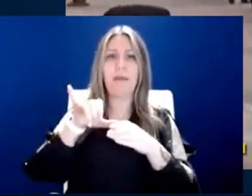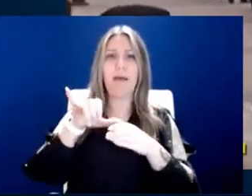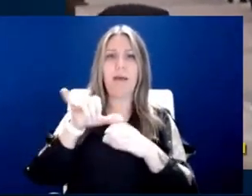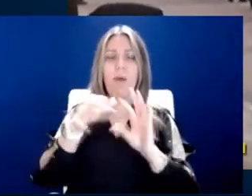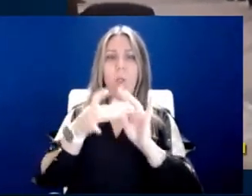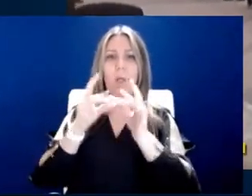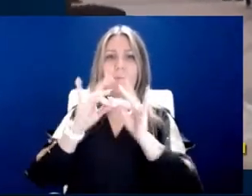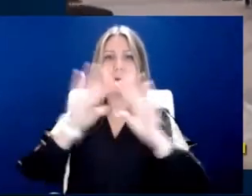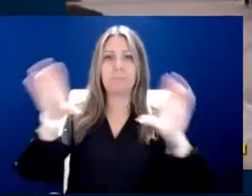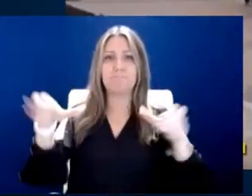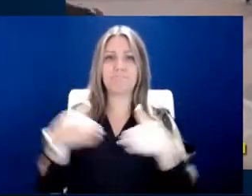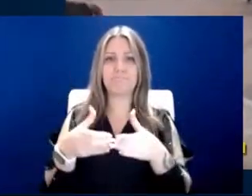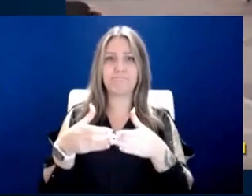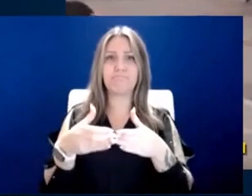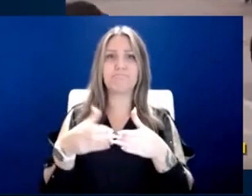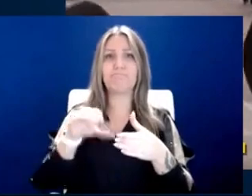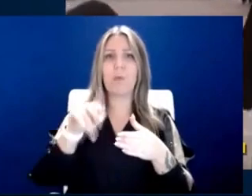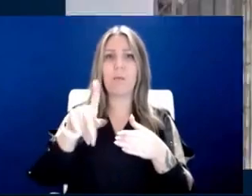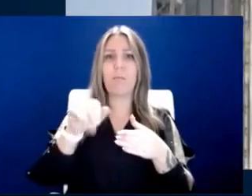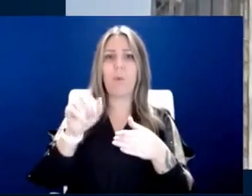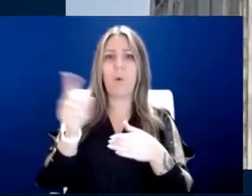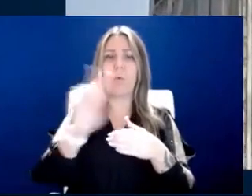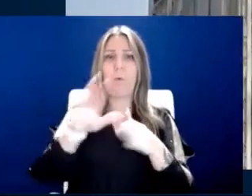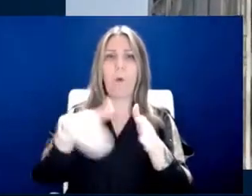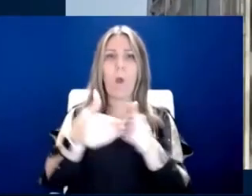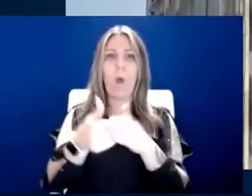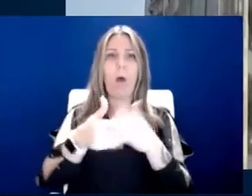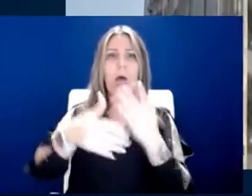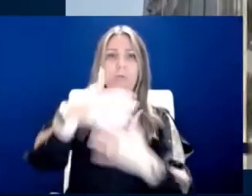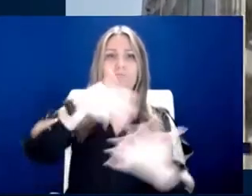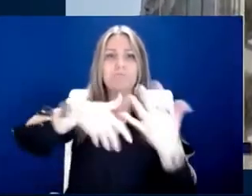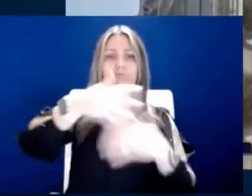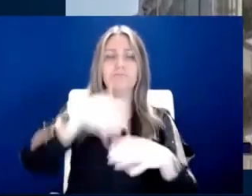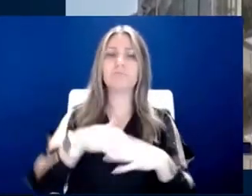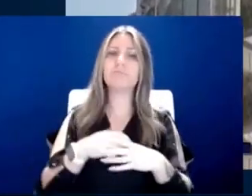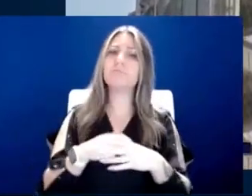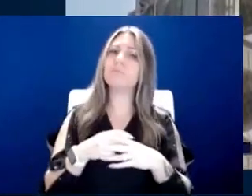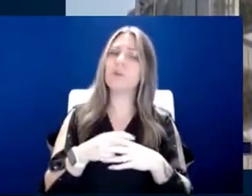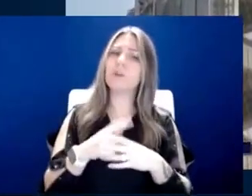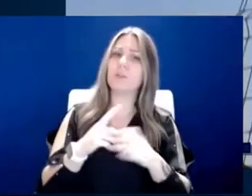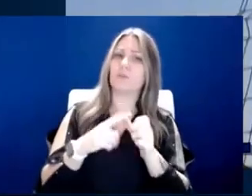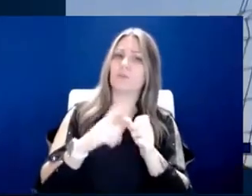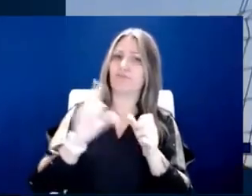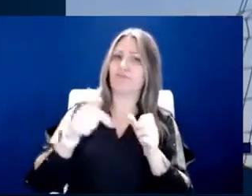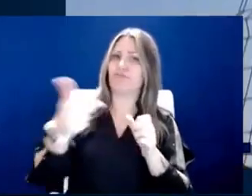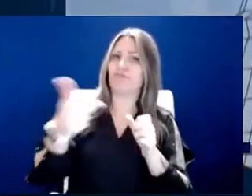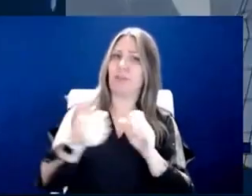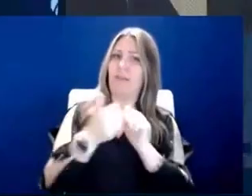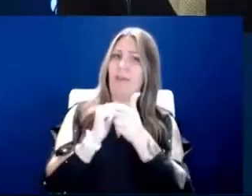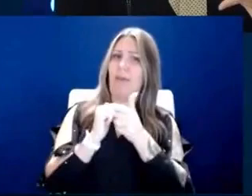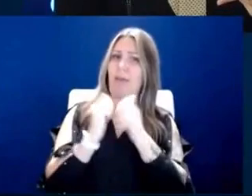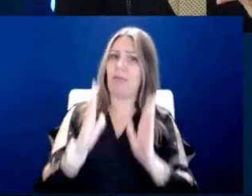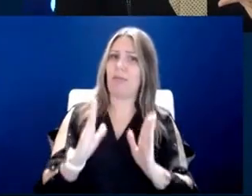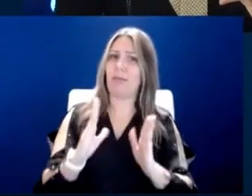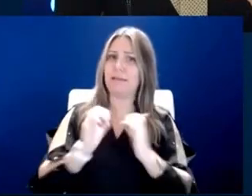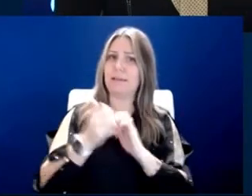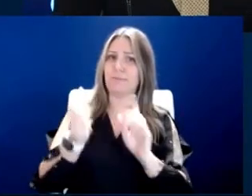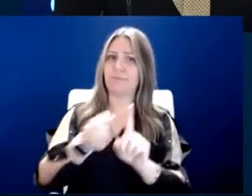out and congregate. So let's talk, though, and turn to the athletes. We want to talk about the impact that the athletes are